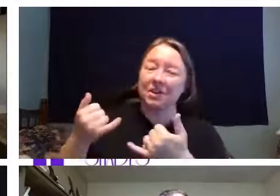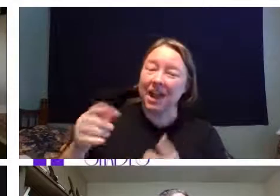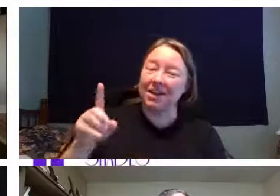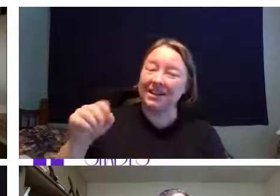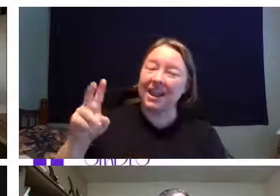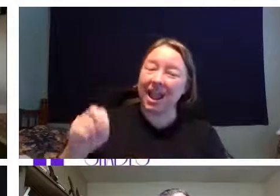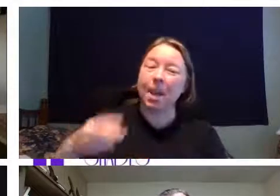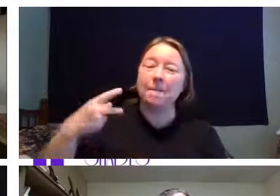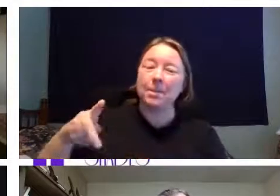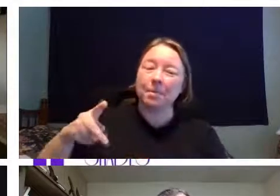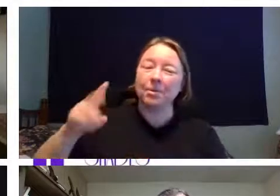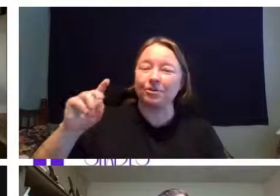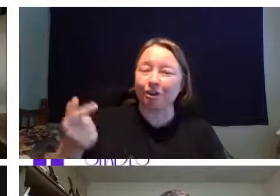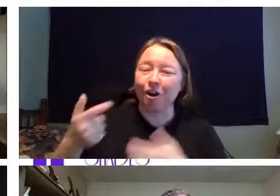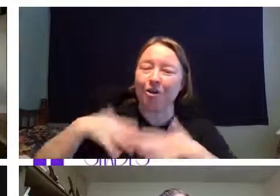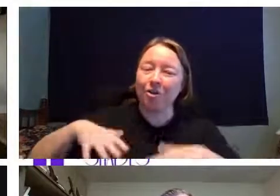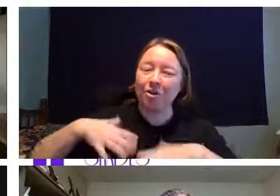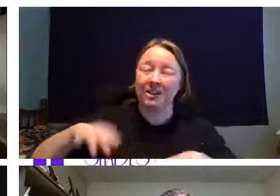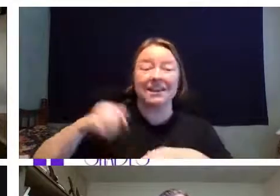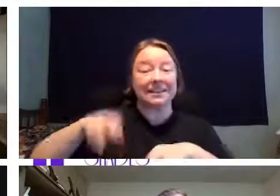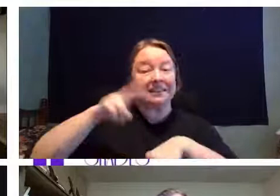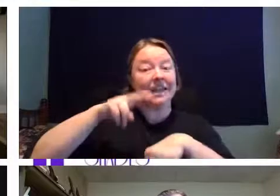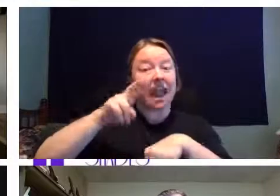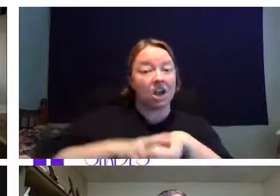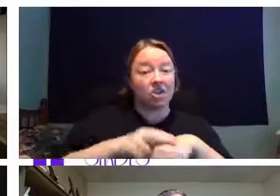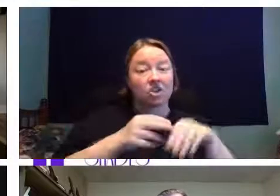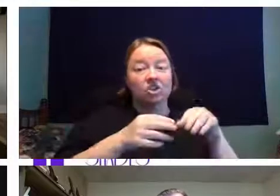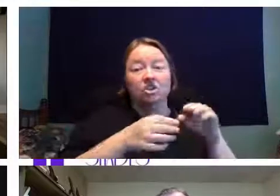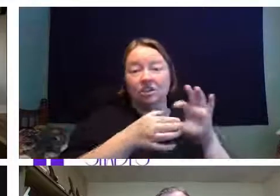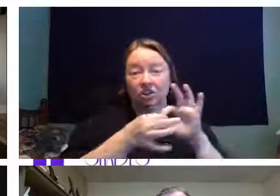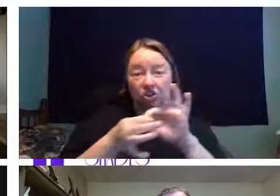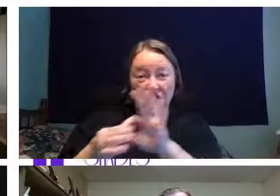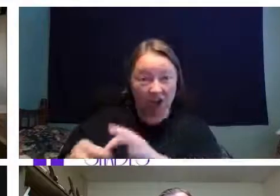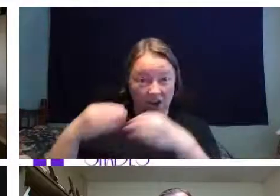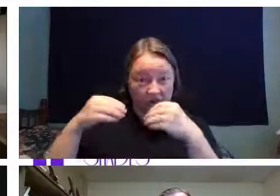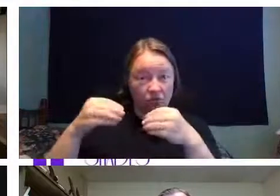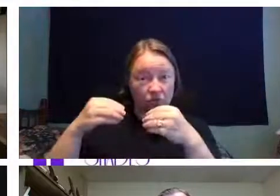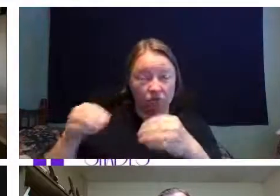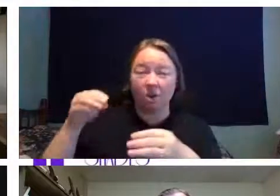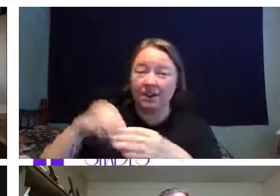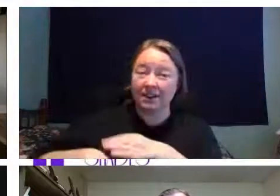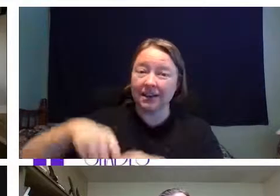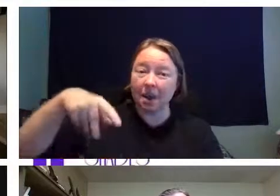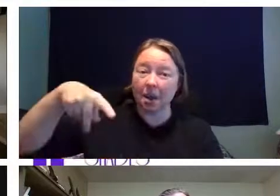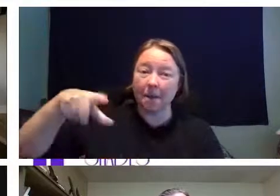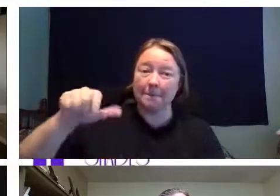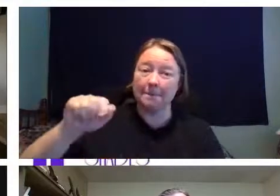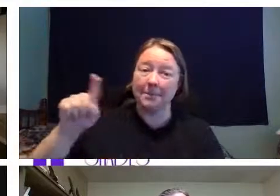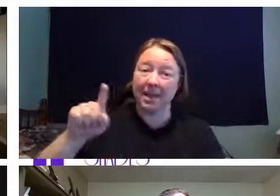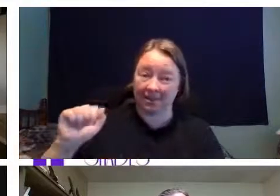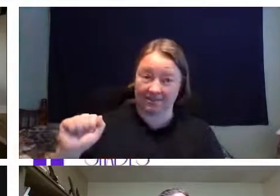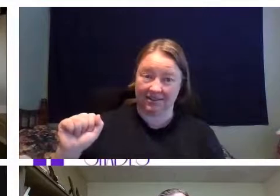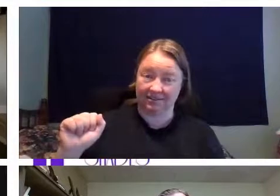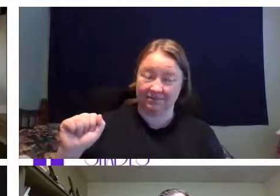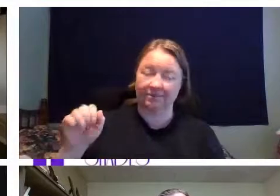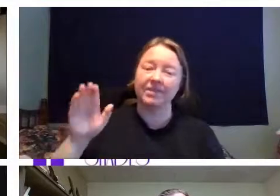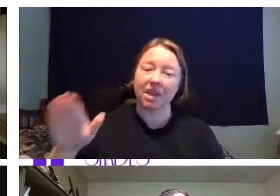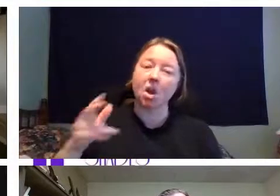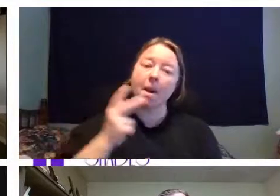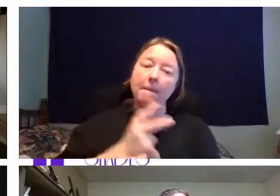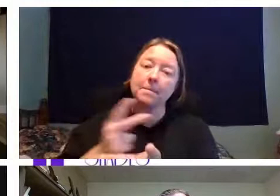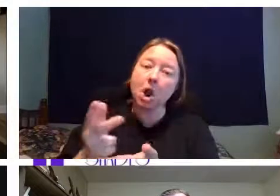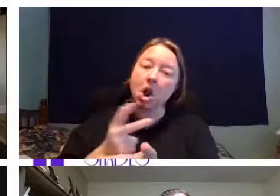a national chain that is in a plaza, and their parking